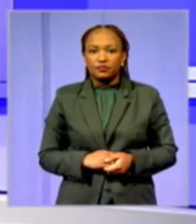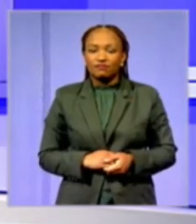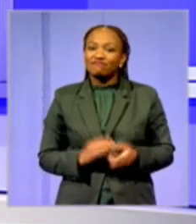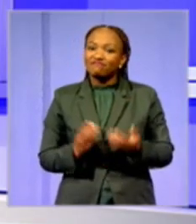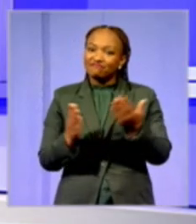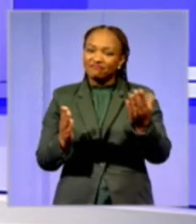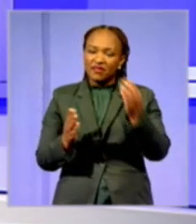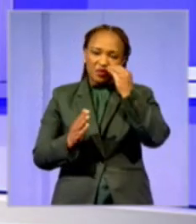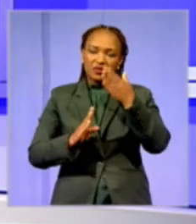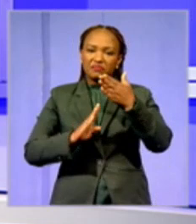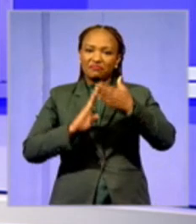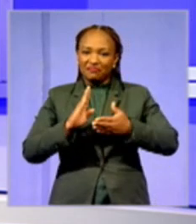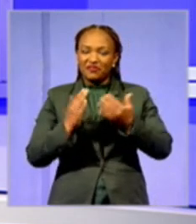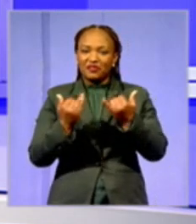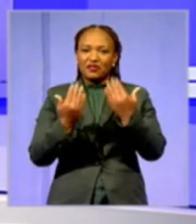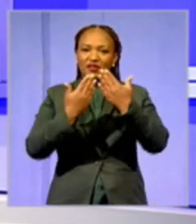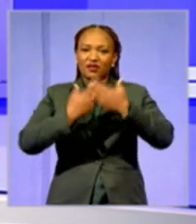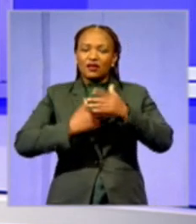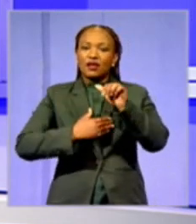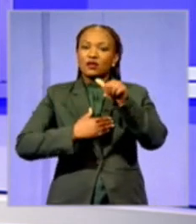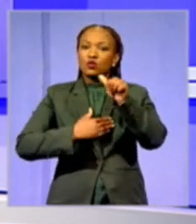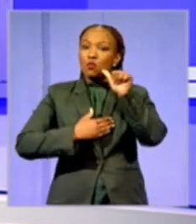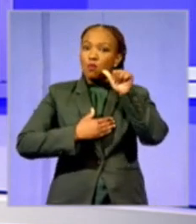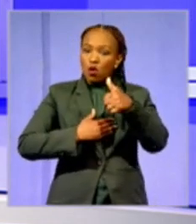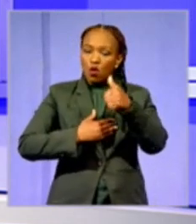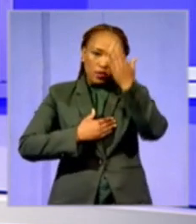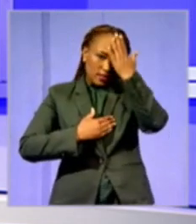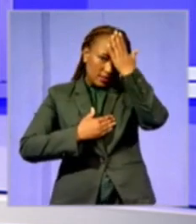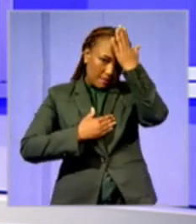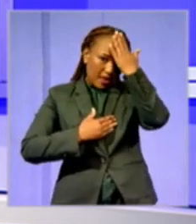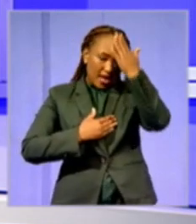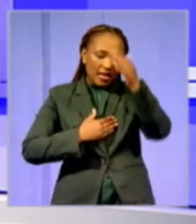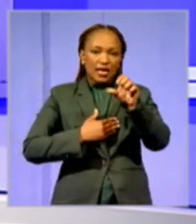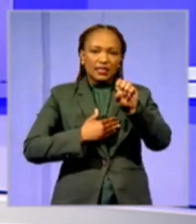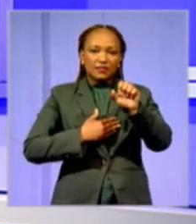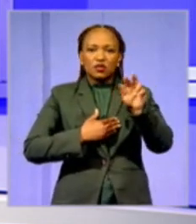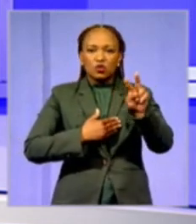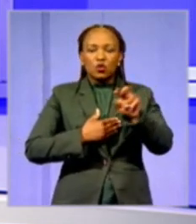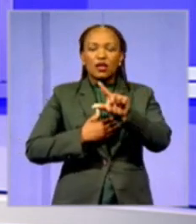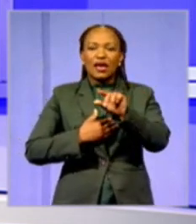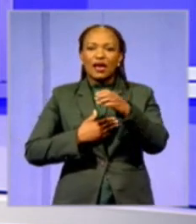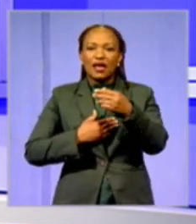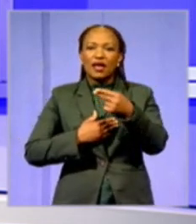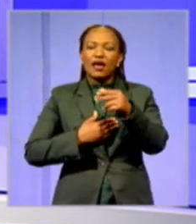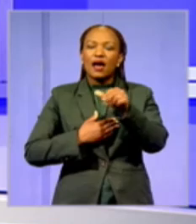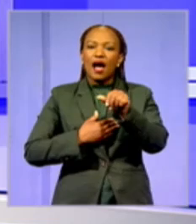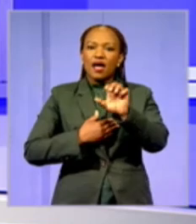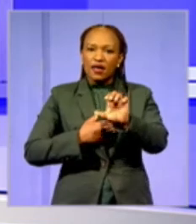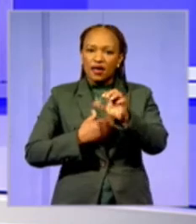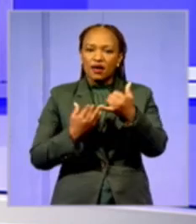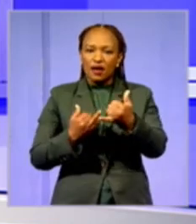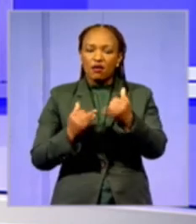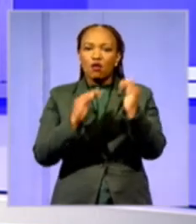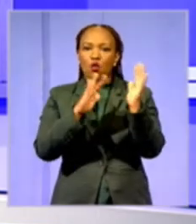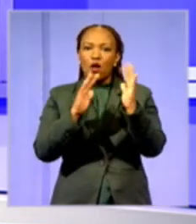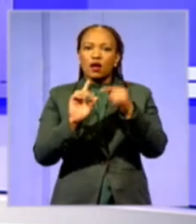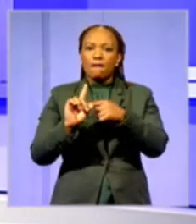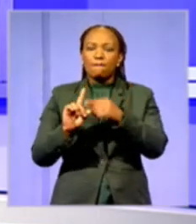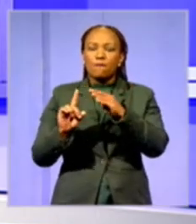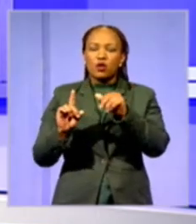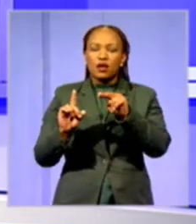Motho di ne di le kalo tsa segong jono kgaso e latelang ke ya sepedi ka moso mo SABC 2 le SABC le hae ga jana ke go tlogela le boinelo molebi mang